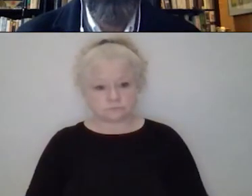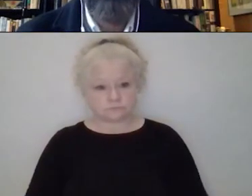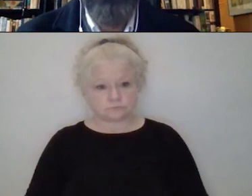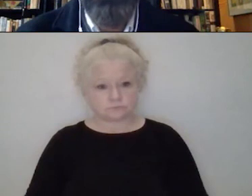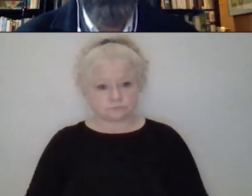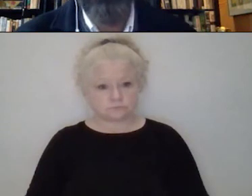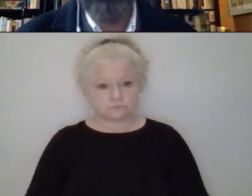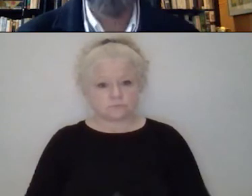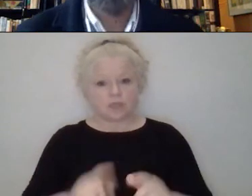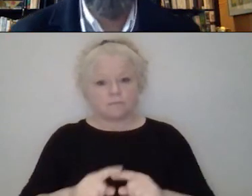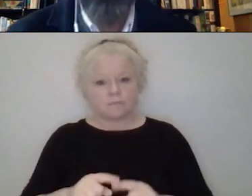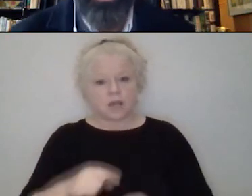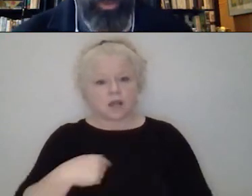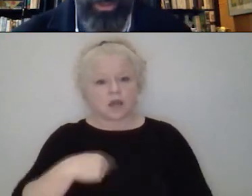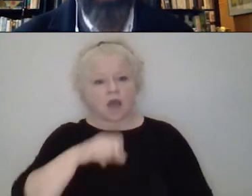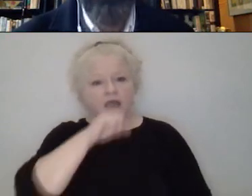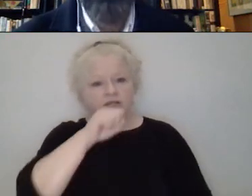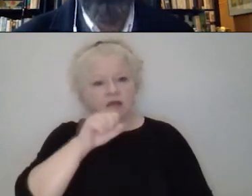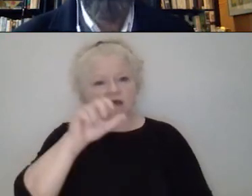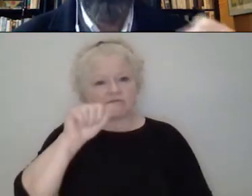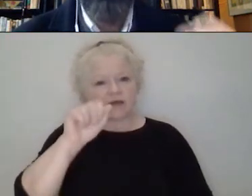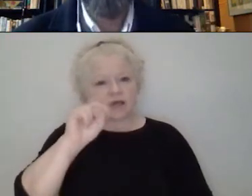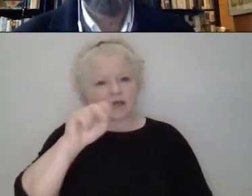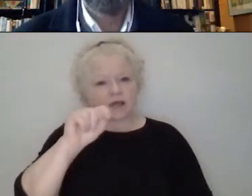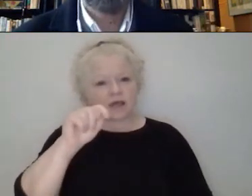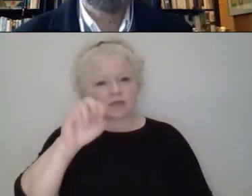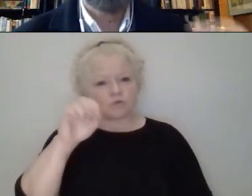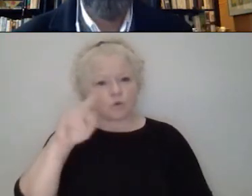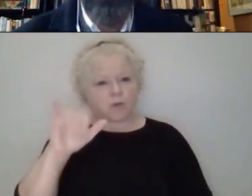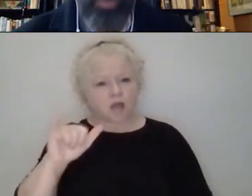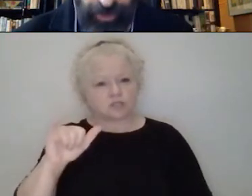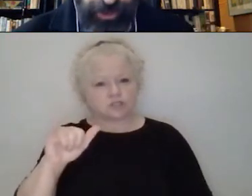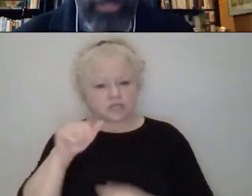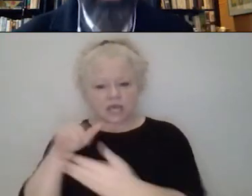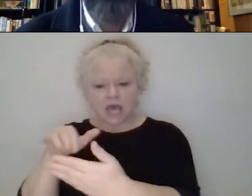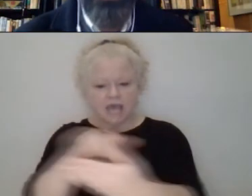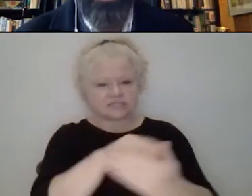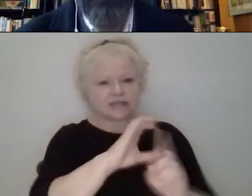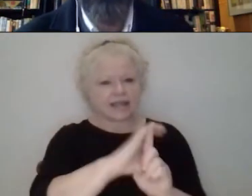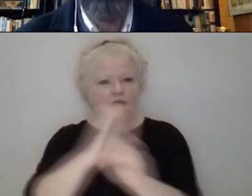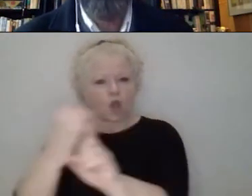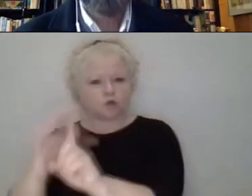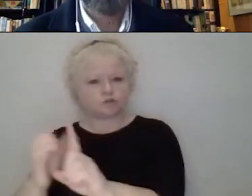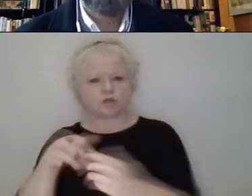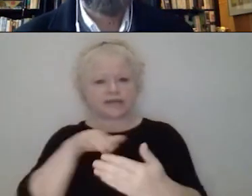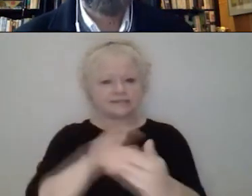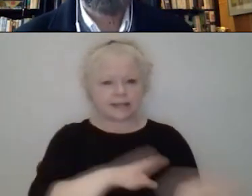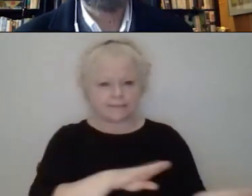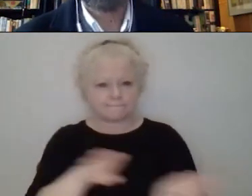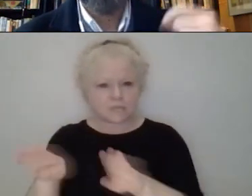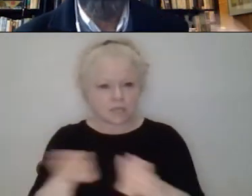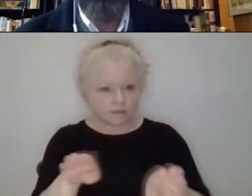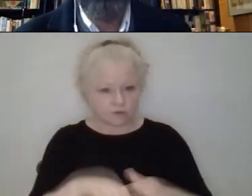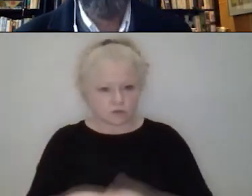I love the lens of anthropology in work, right? So one of the things that I do is I study culture, I study behavior. So what I did